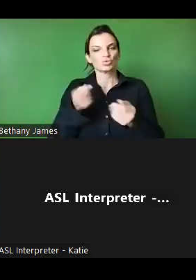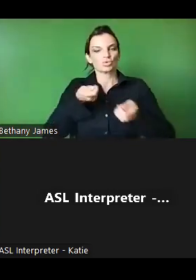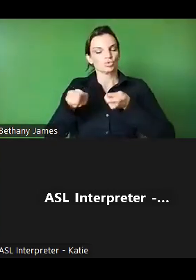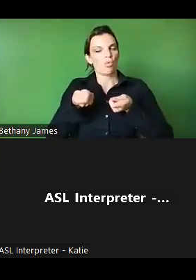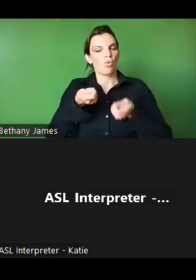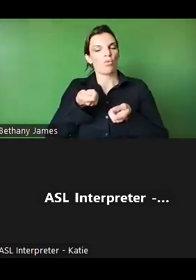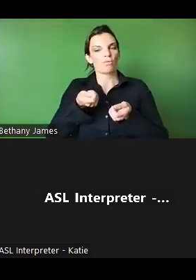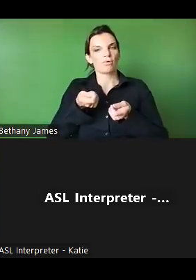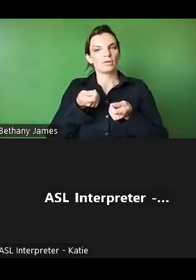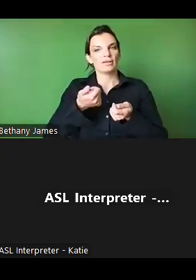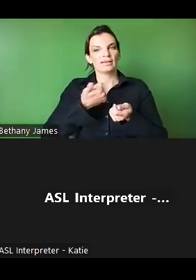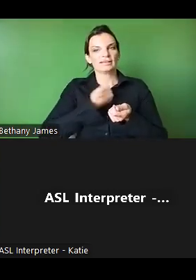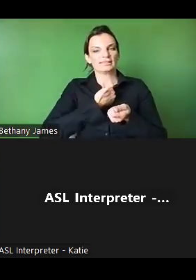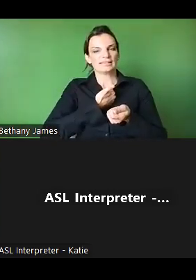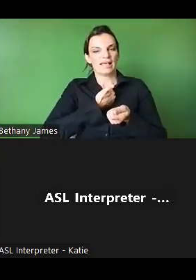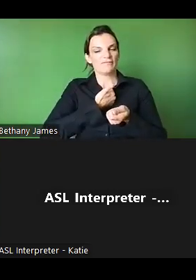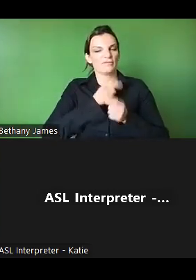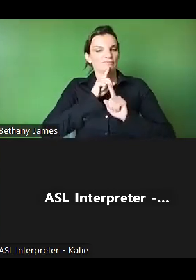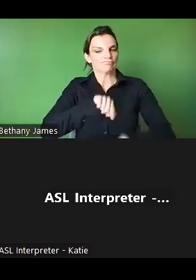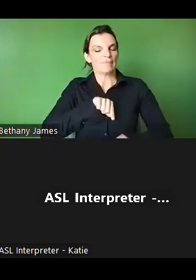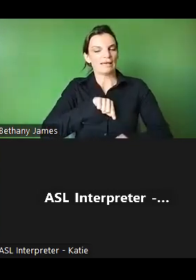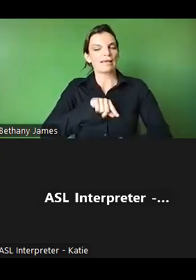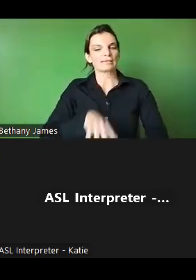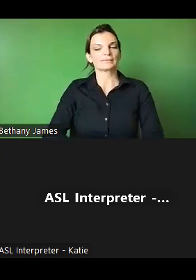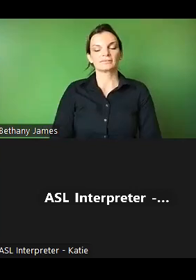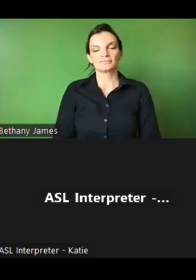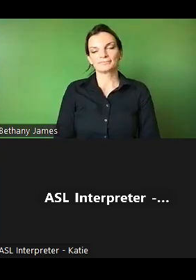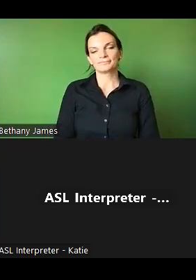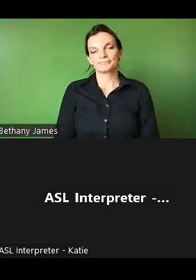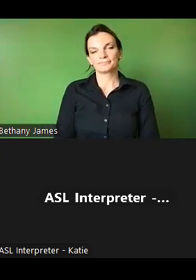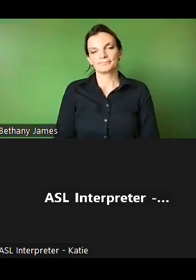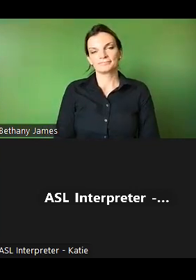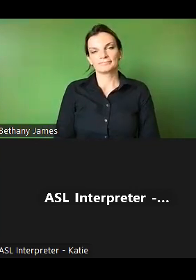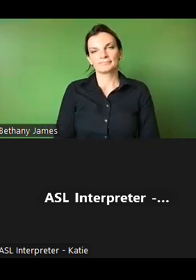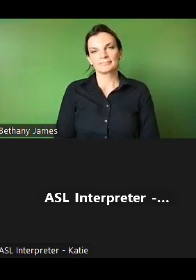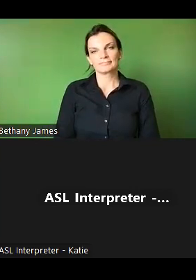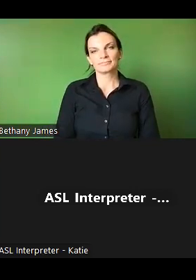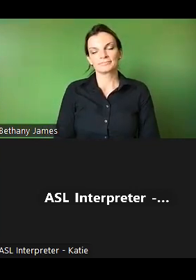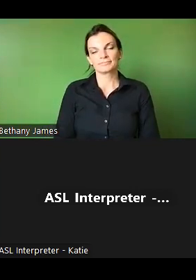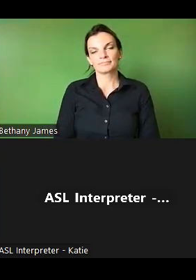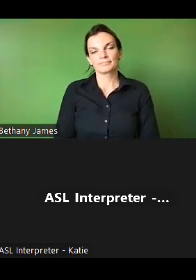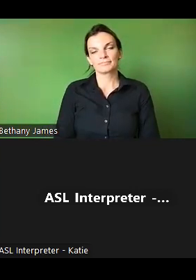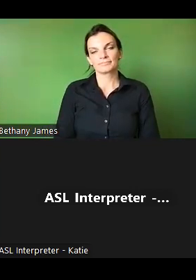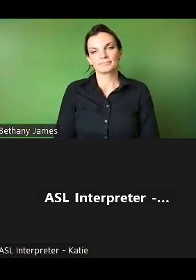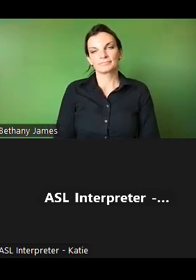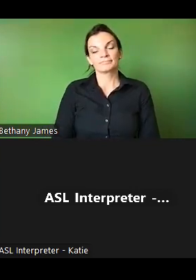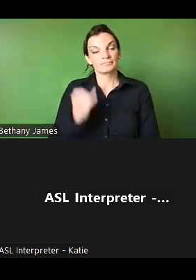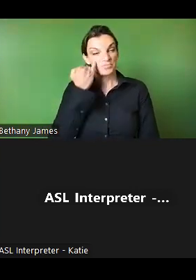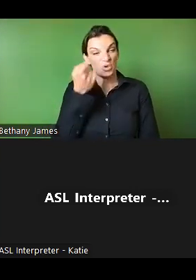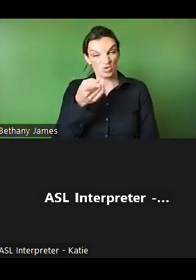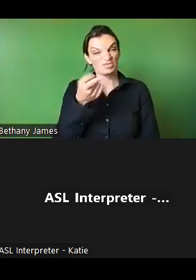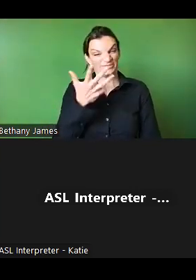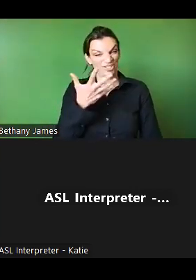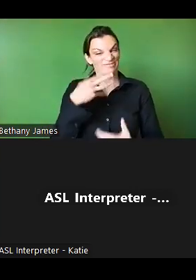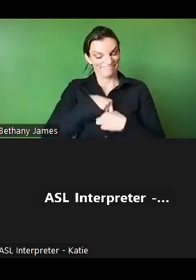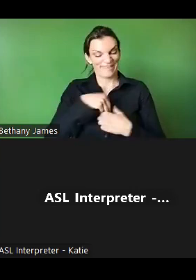your autonomic arousal. And anybody who struggles with or has struggled with anxiety knows